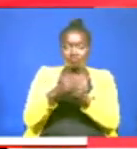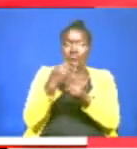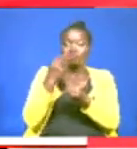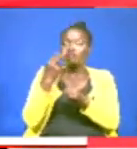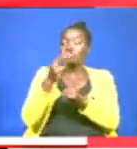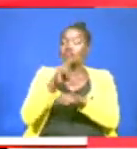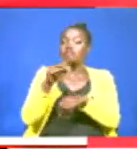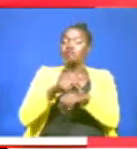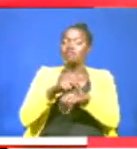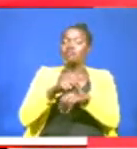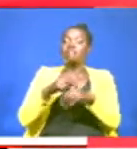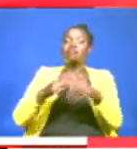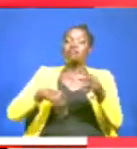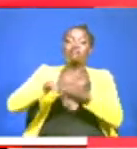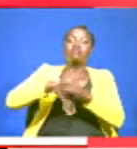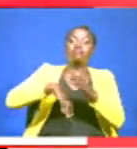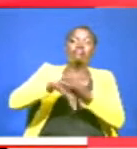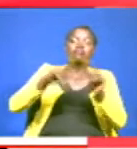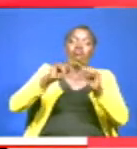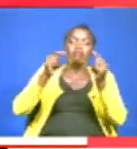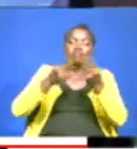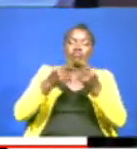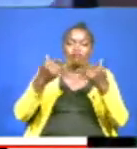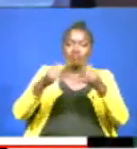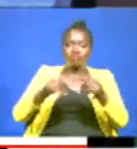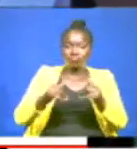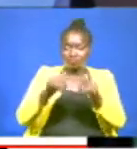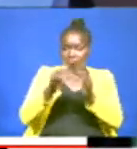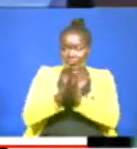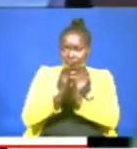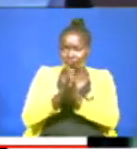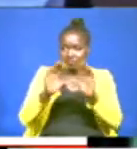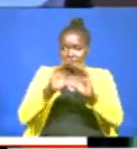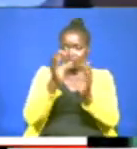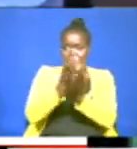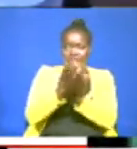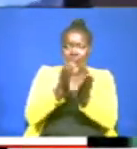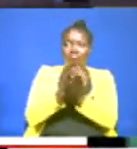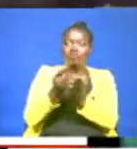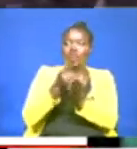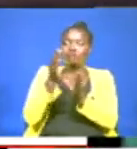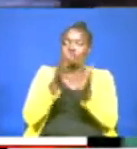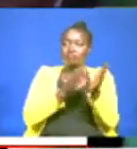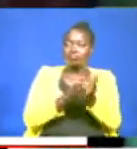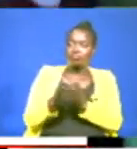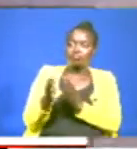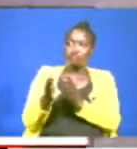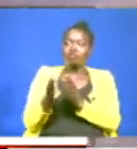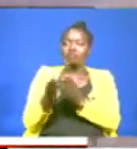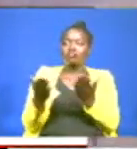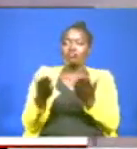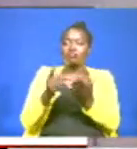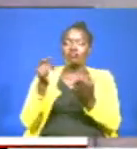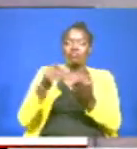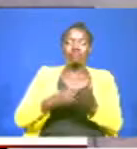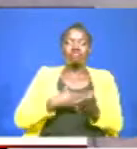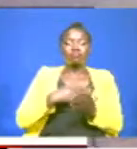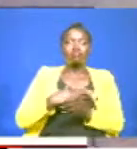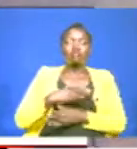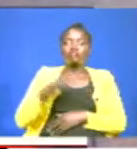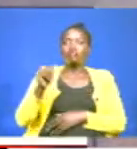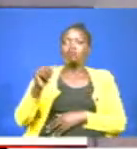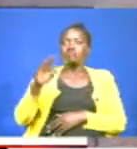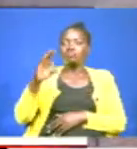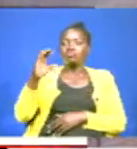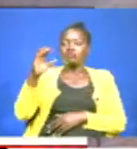national soccer team play at the World Cup in 2030. Ababu noted that plans are underway for Kenya to host African Cup of Nations